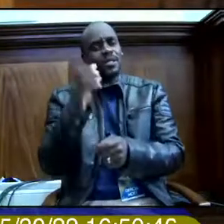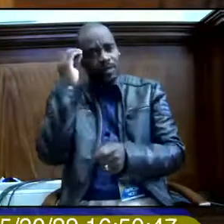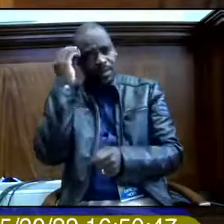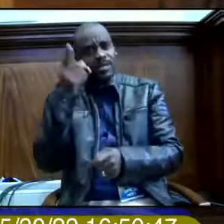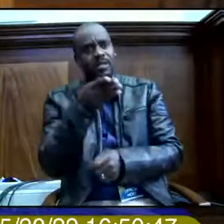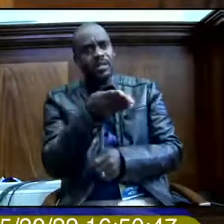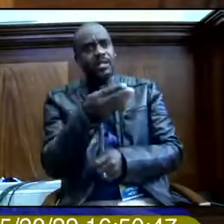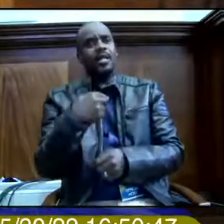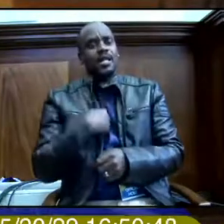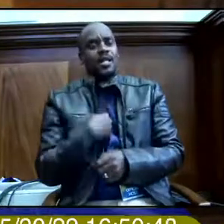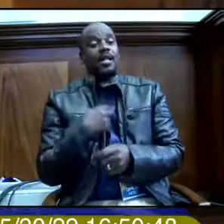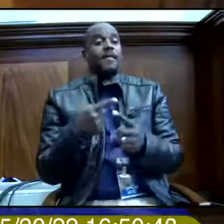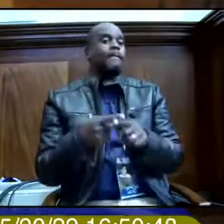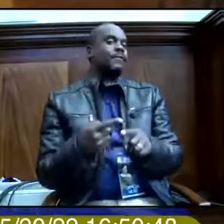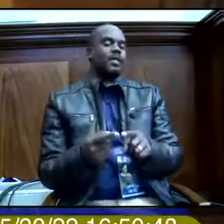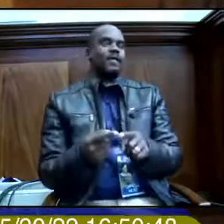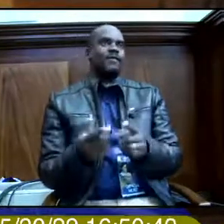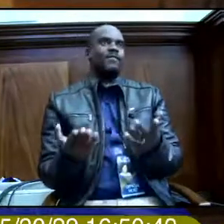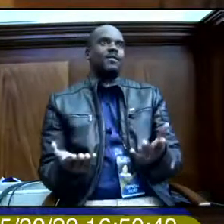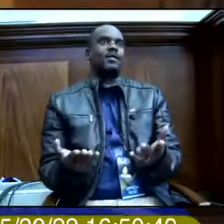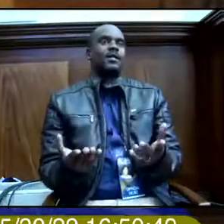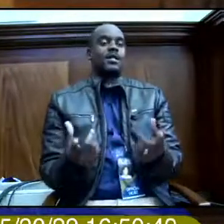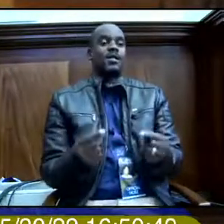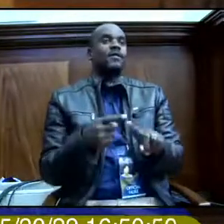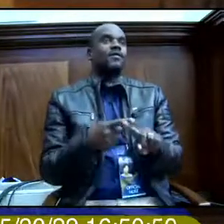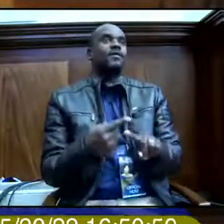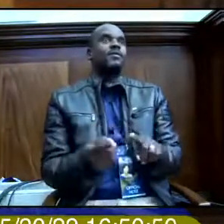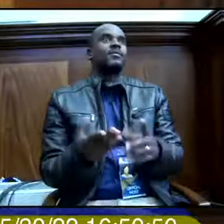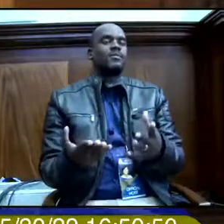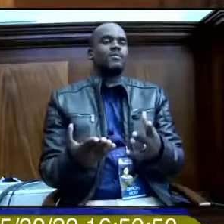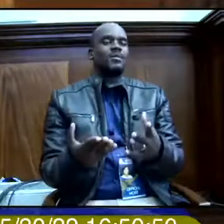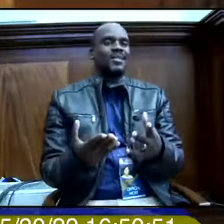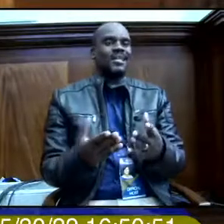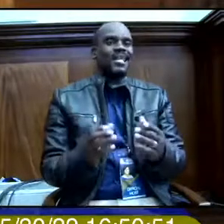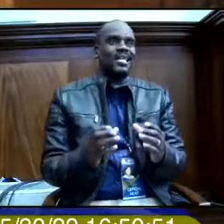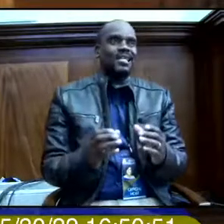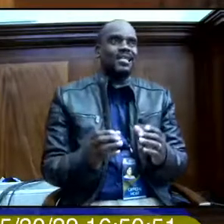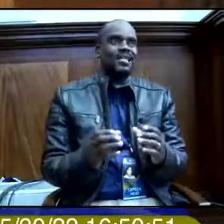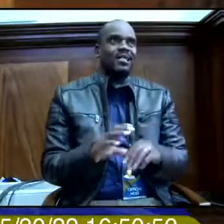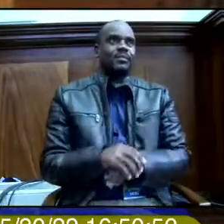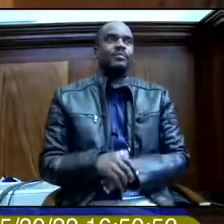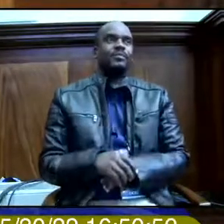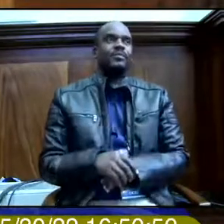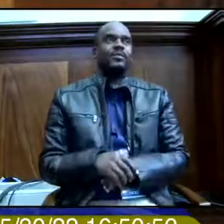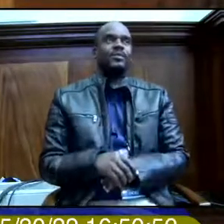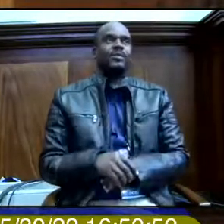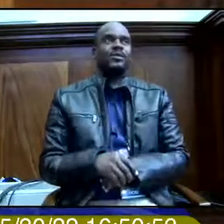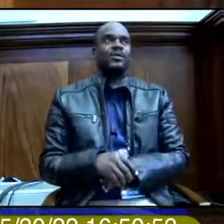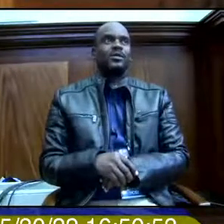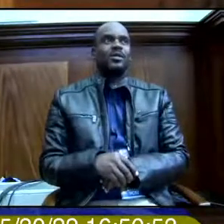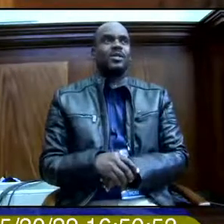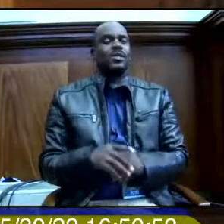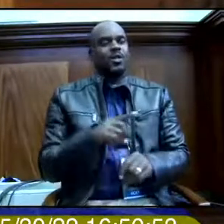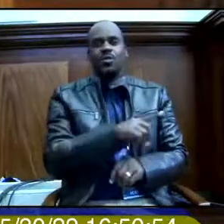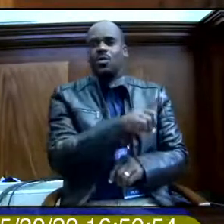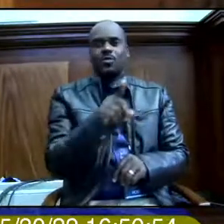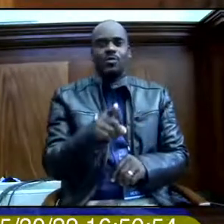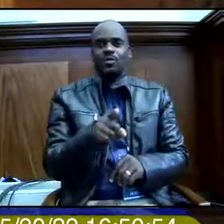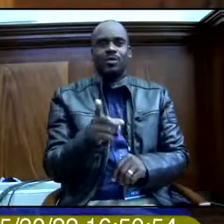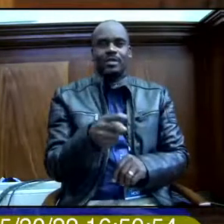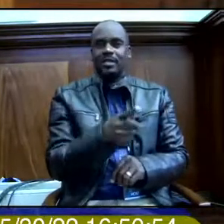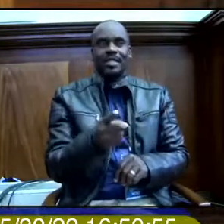just making an example to say we need to categorize the issues that have been raised others are of national